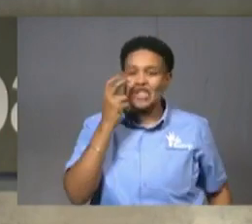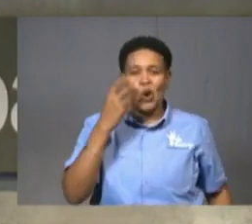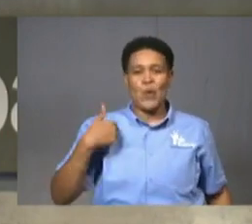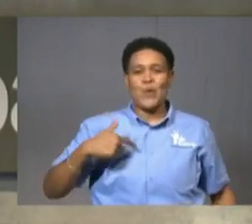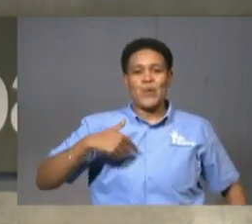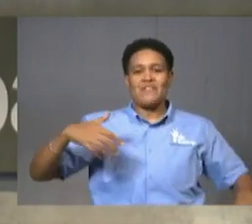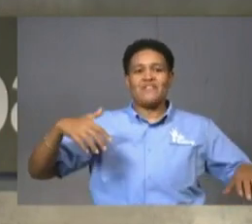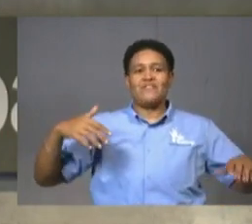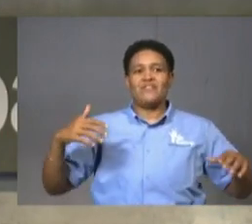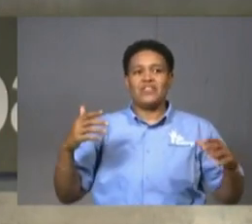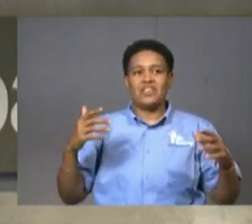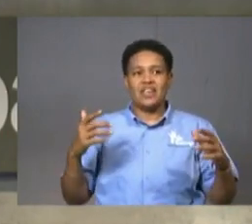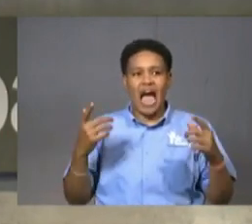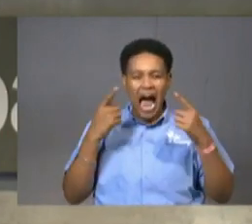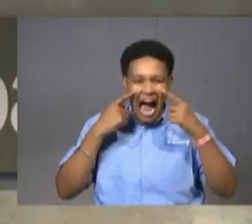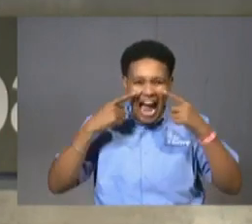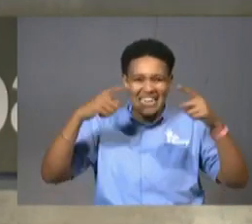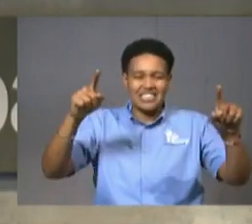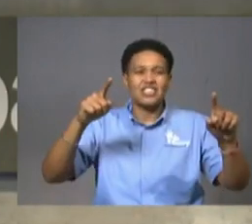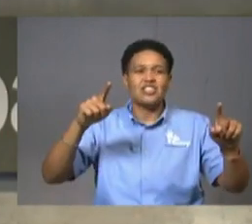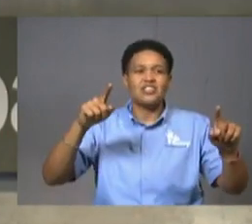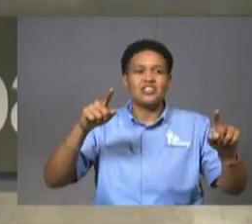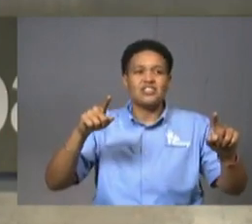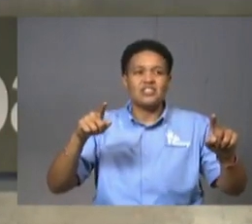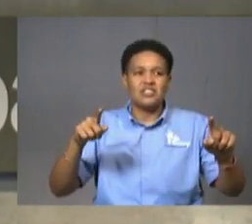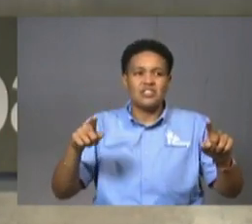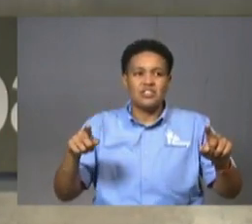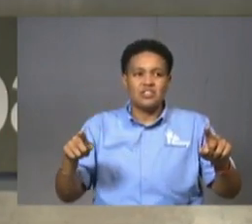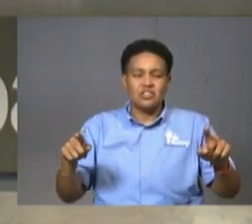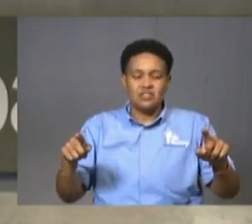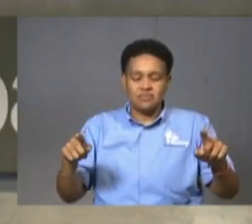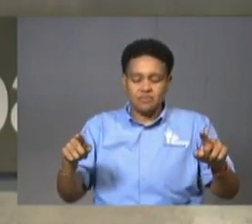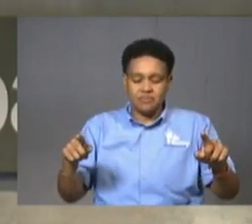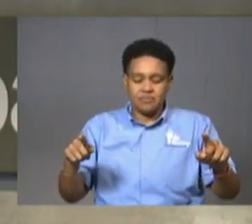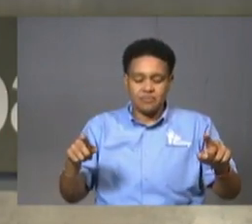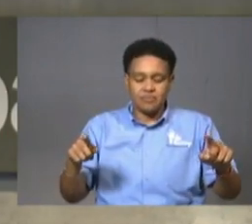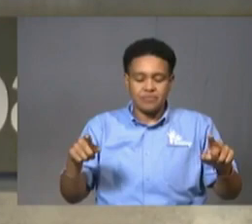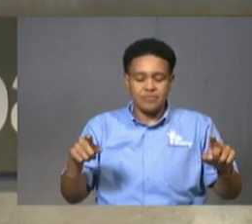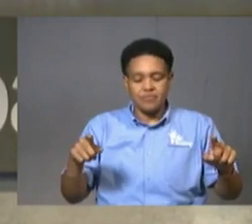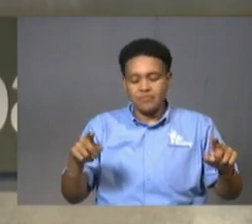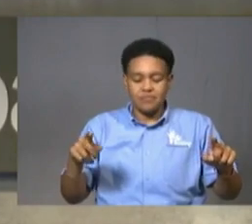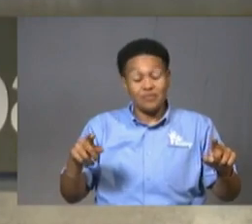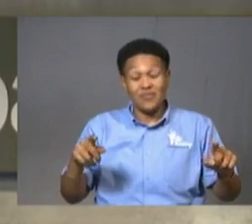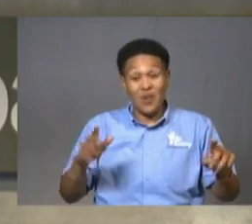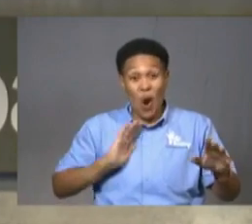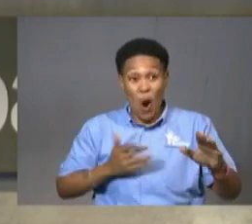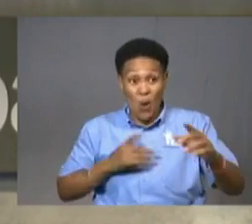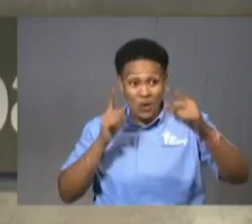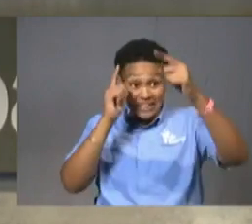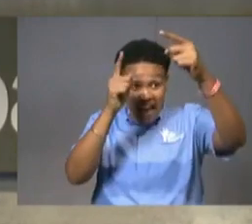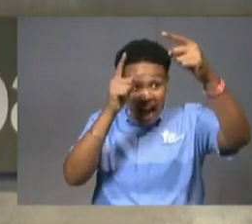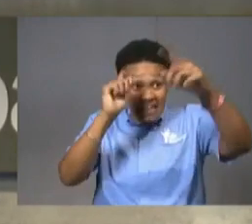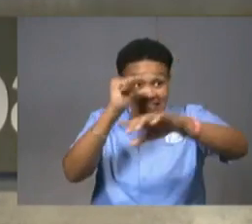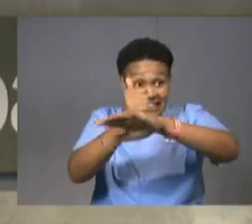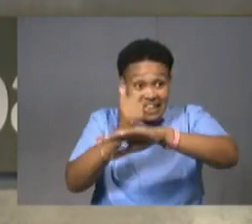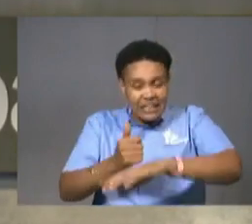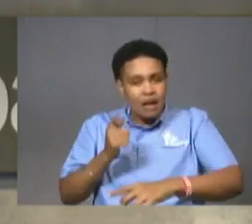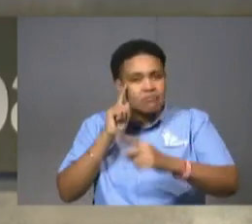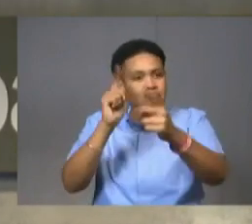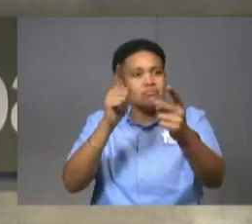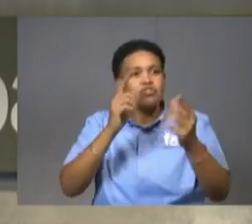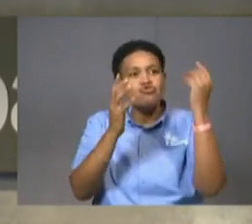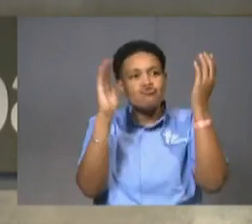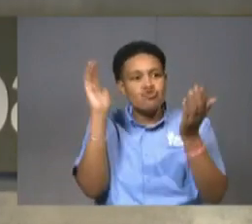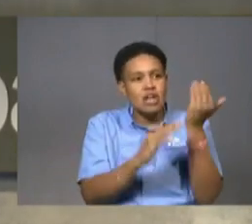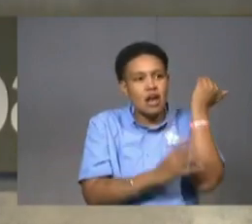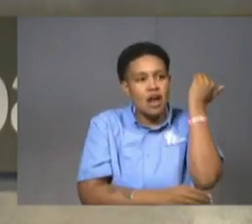have achieved the ends to which our growth targets have been set. Reduction of poverty, Thank you very much,